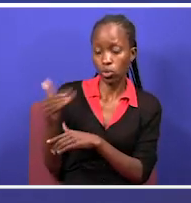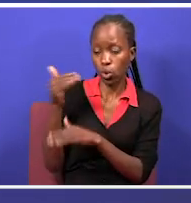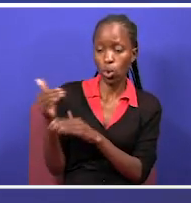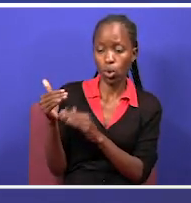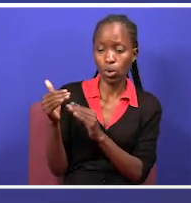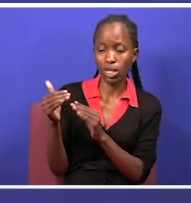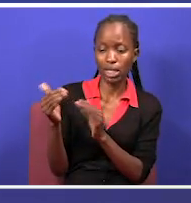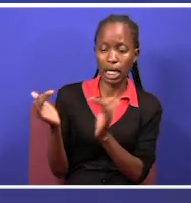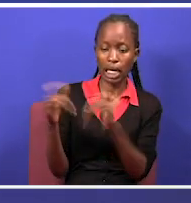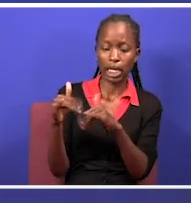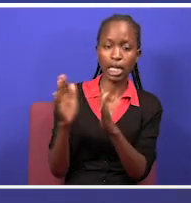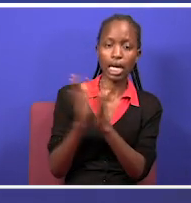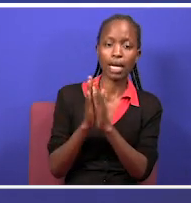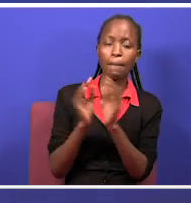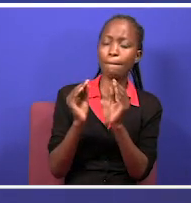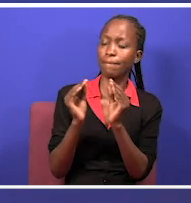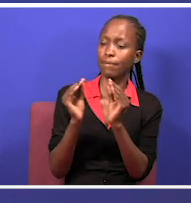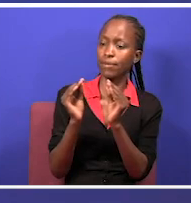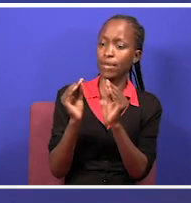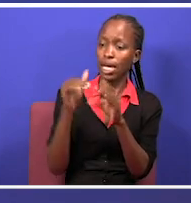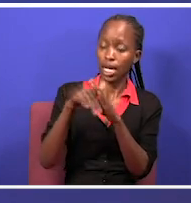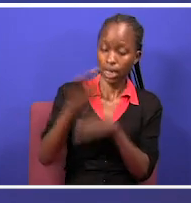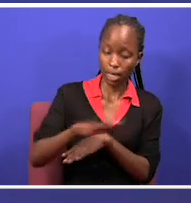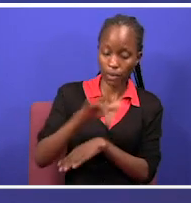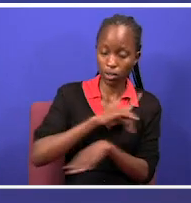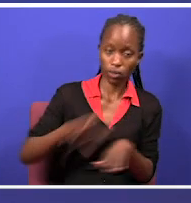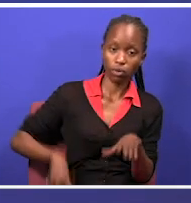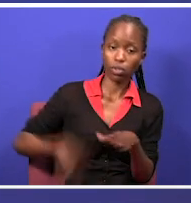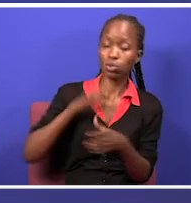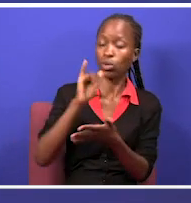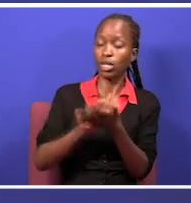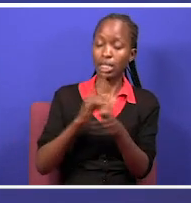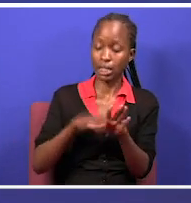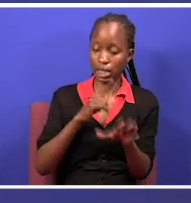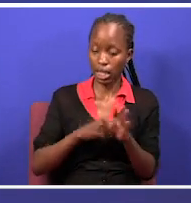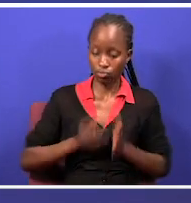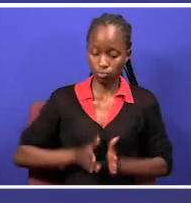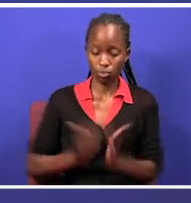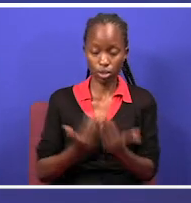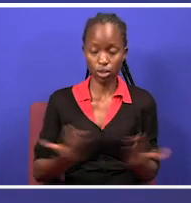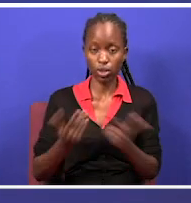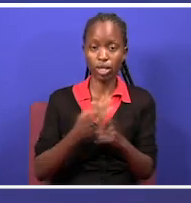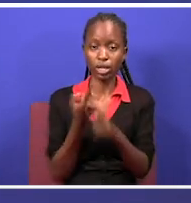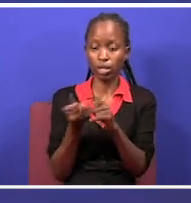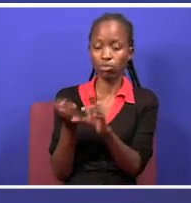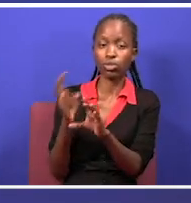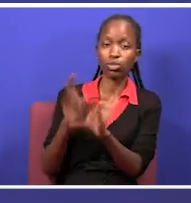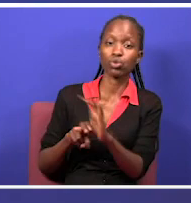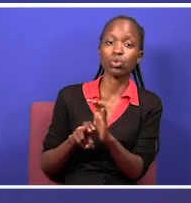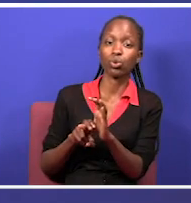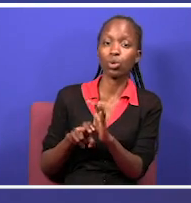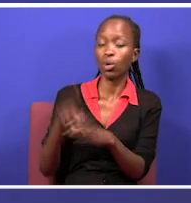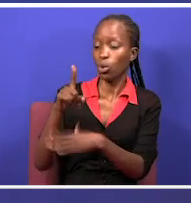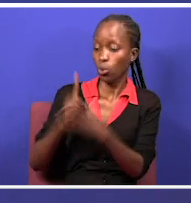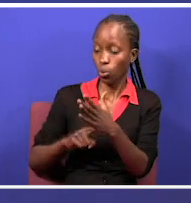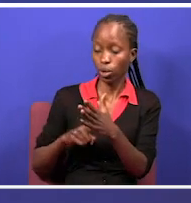is nothing like coming together in the presence of the Lord, so that when the children come, they will just join in into what